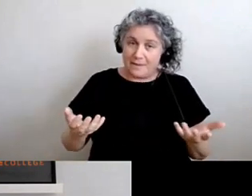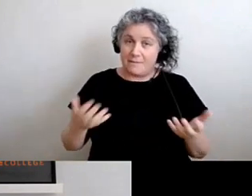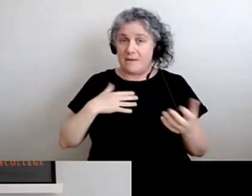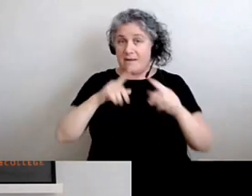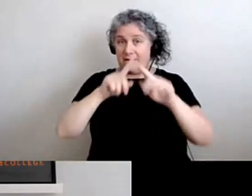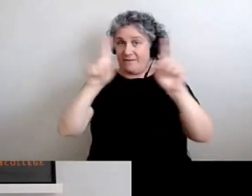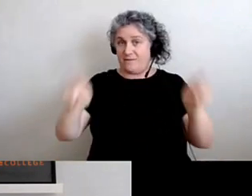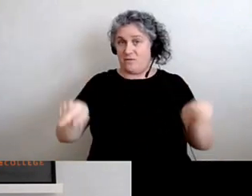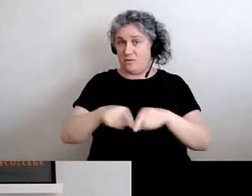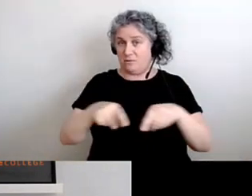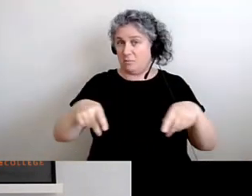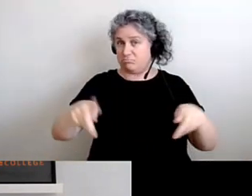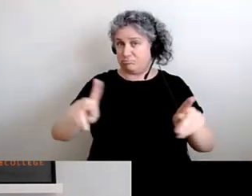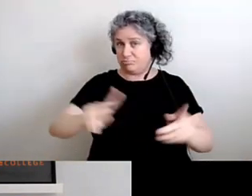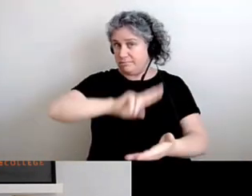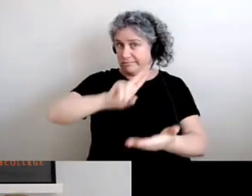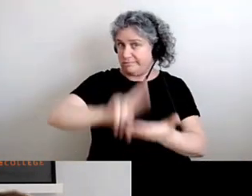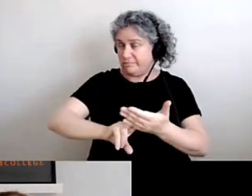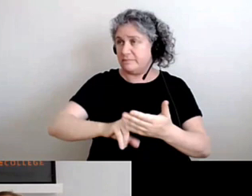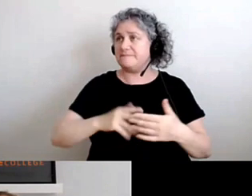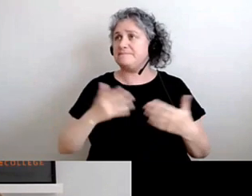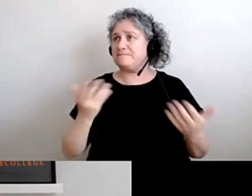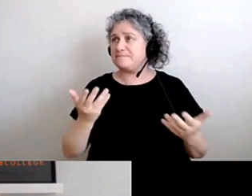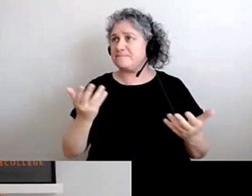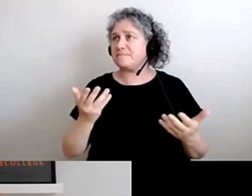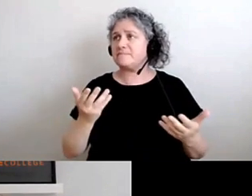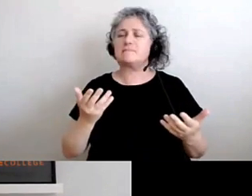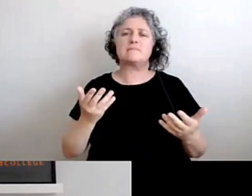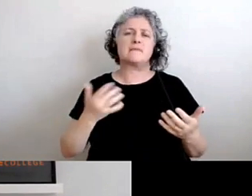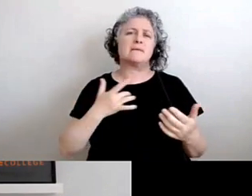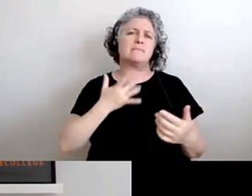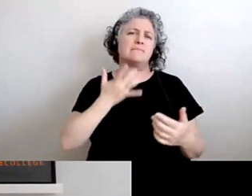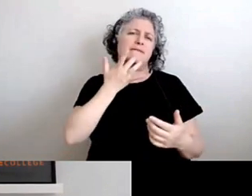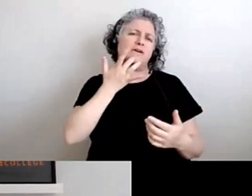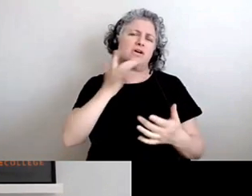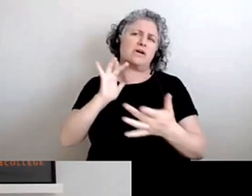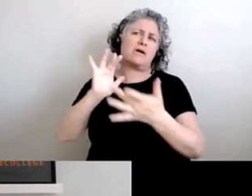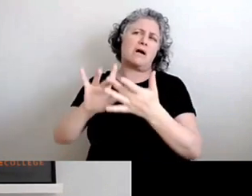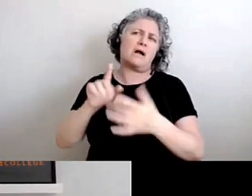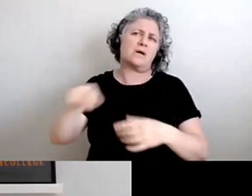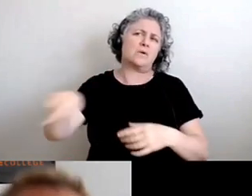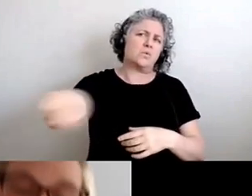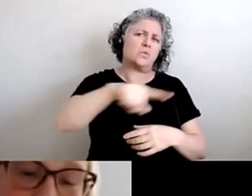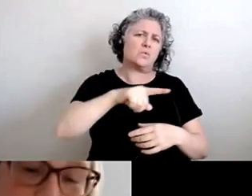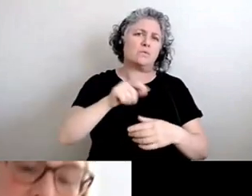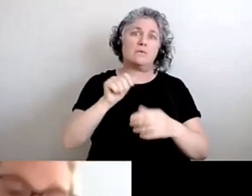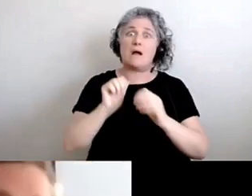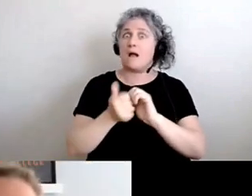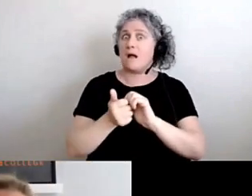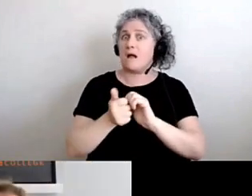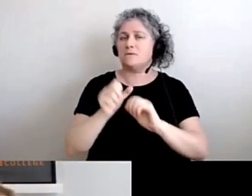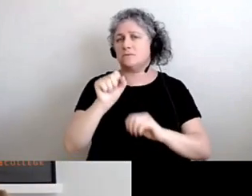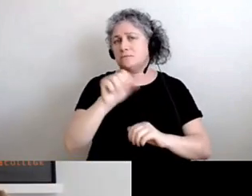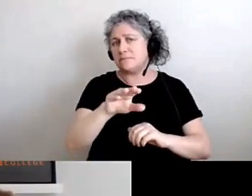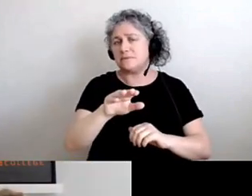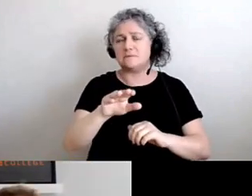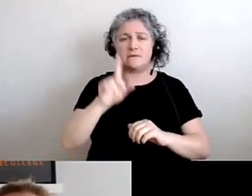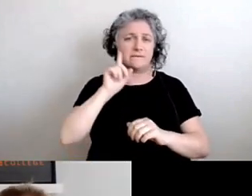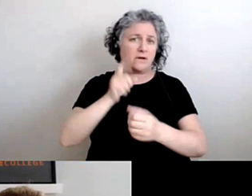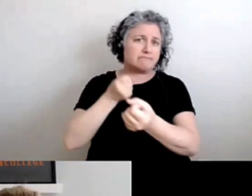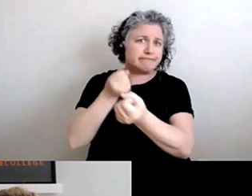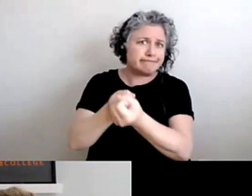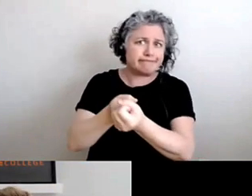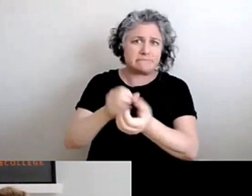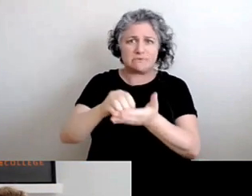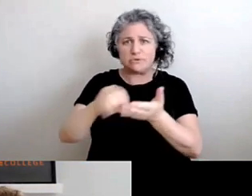be, our preference is to contact you through social media to help and support you as a learner. Do